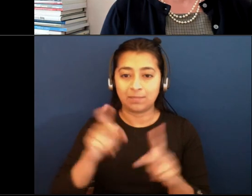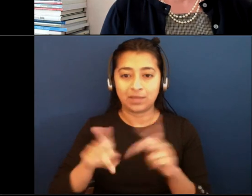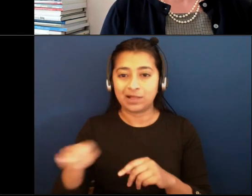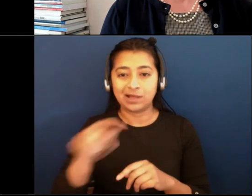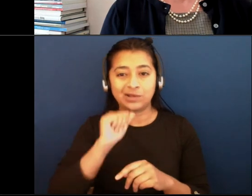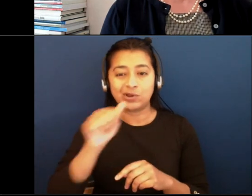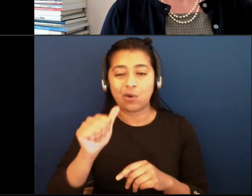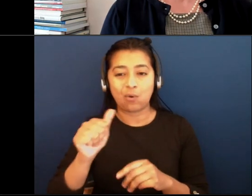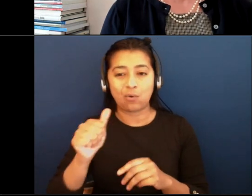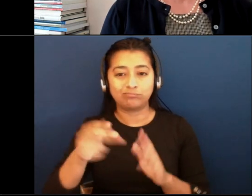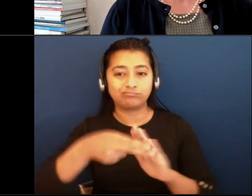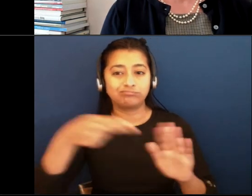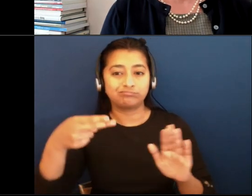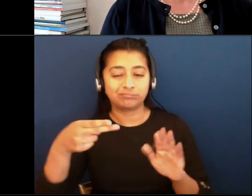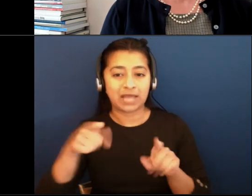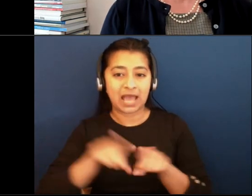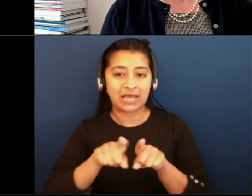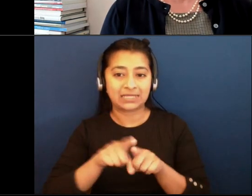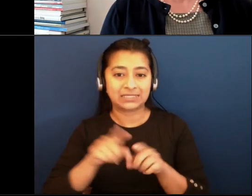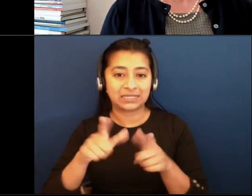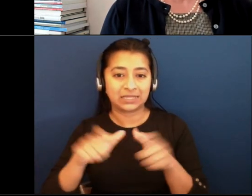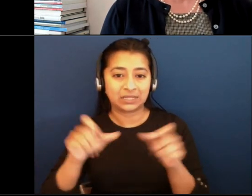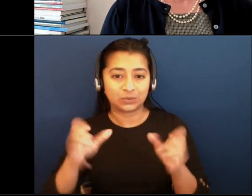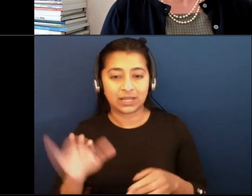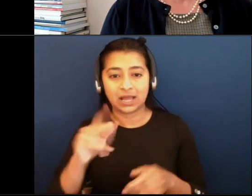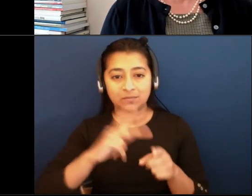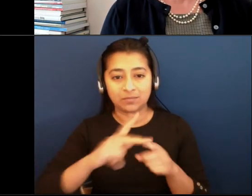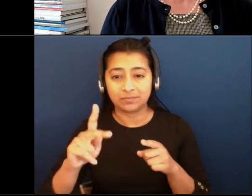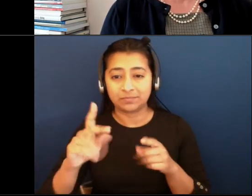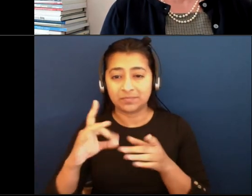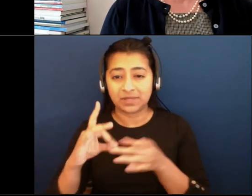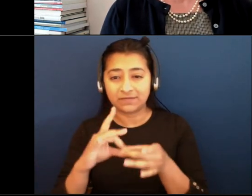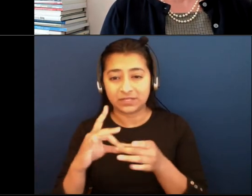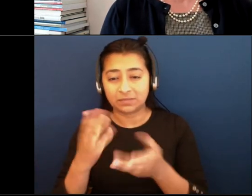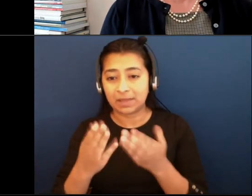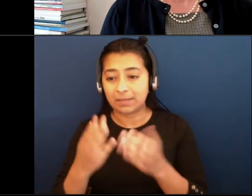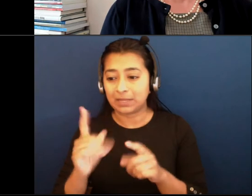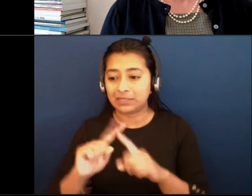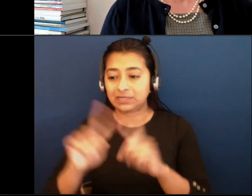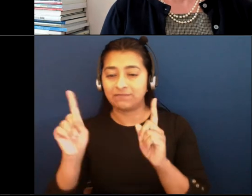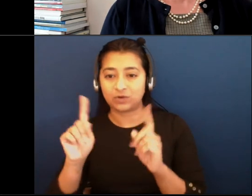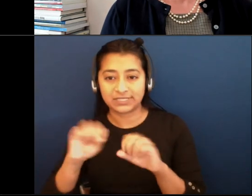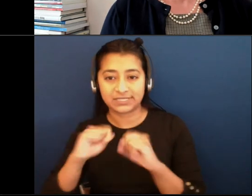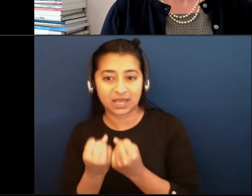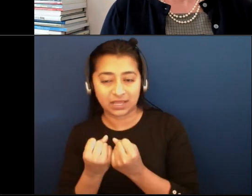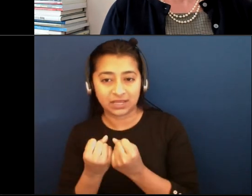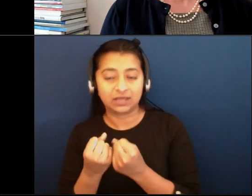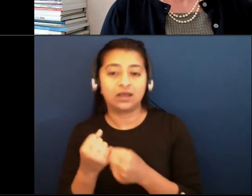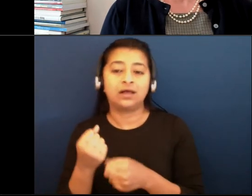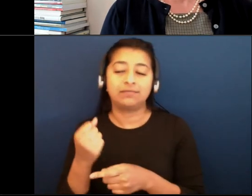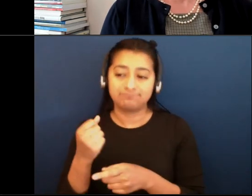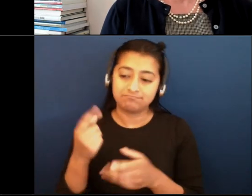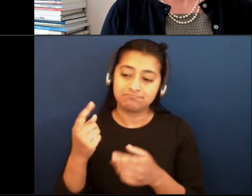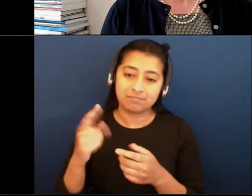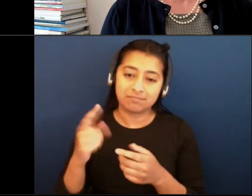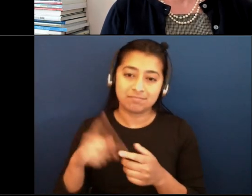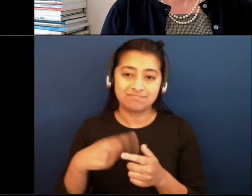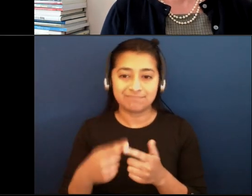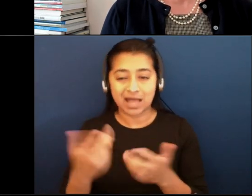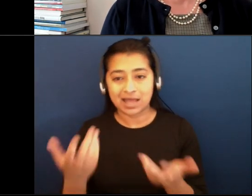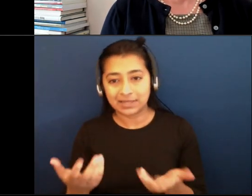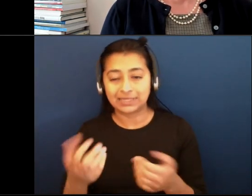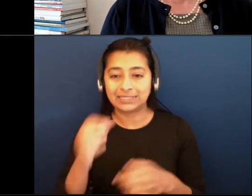as linguists, such that their professional affiliations might be with other societies. And then I think it is unreasonable to